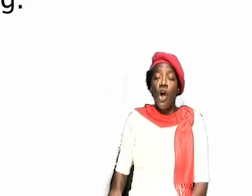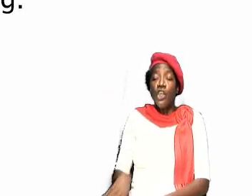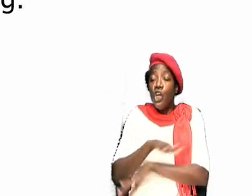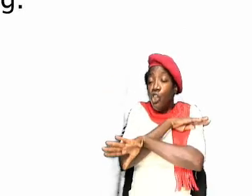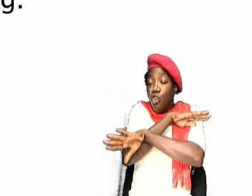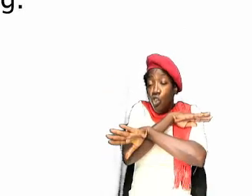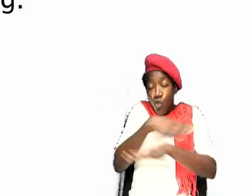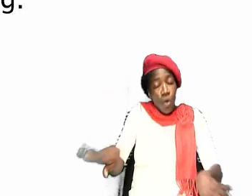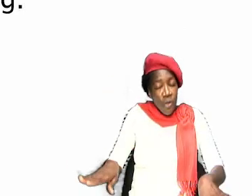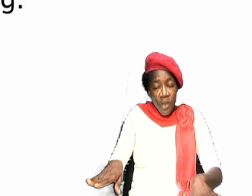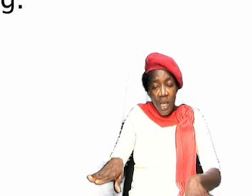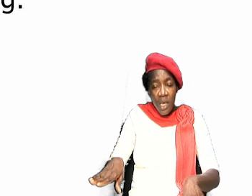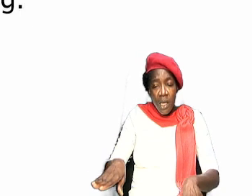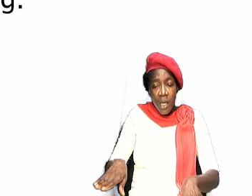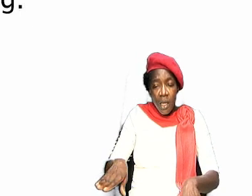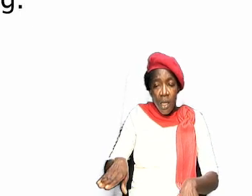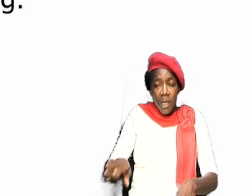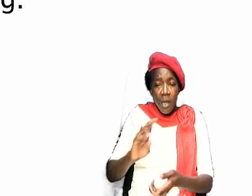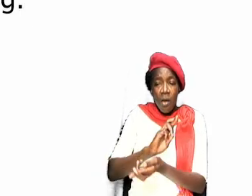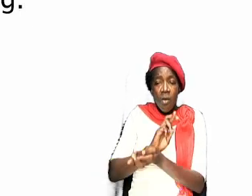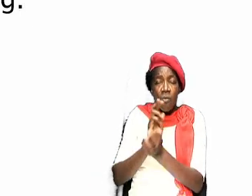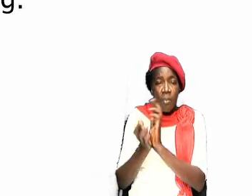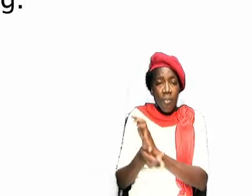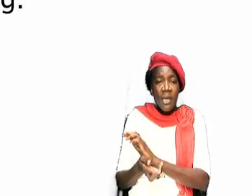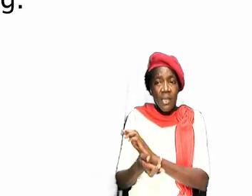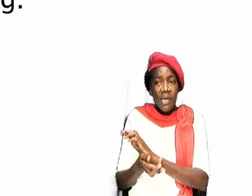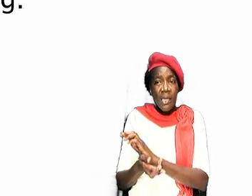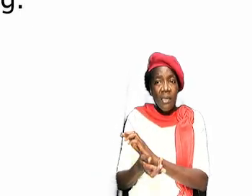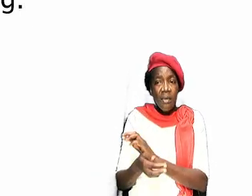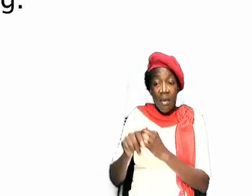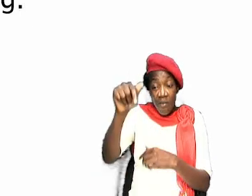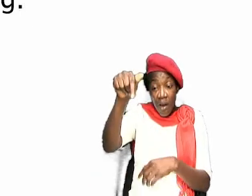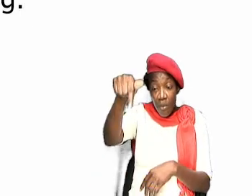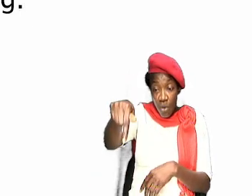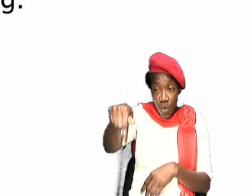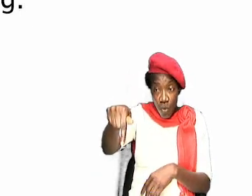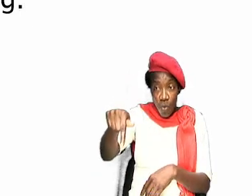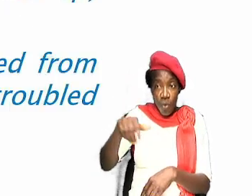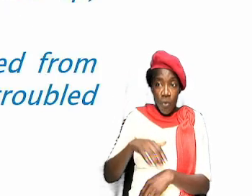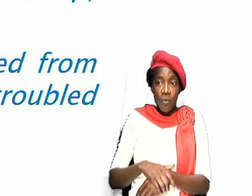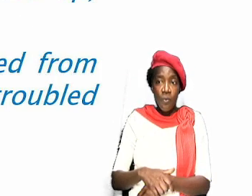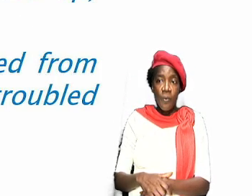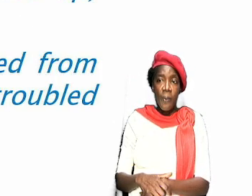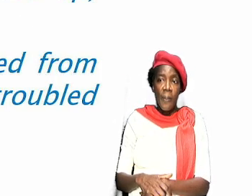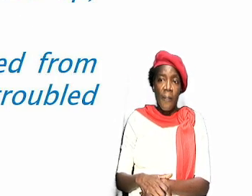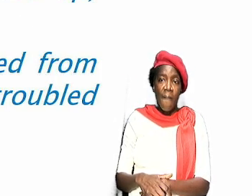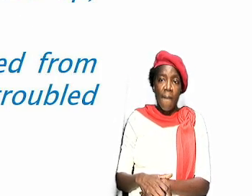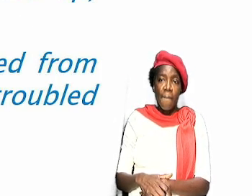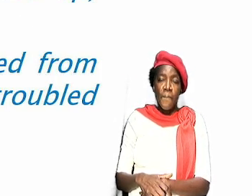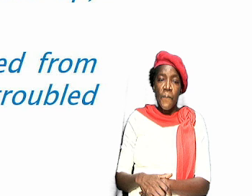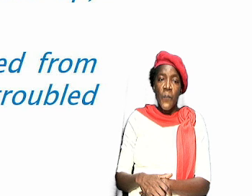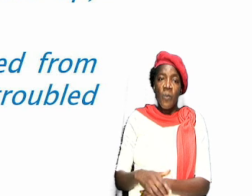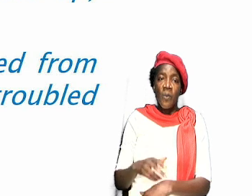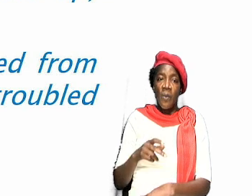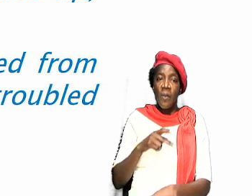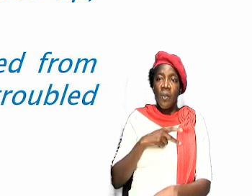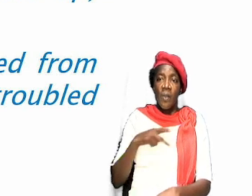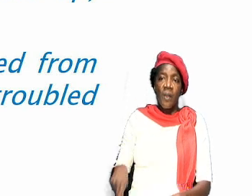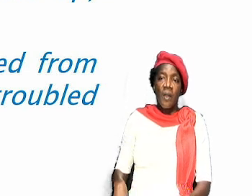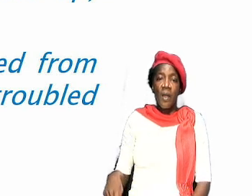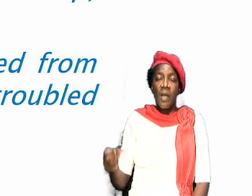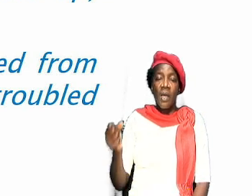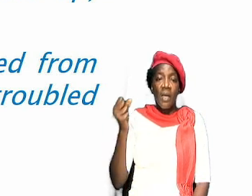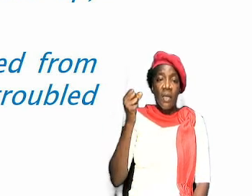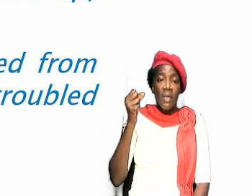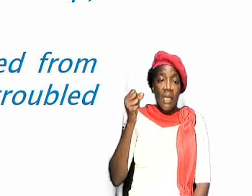about repentance in it. So from this point, King Saul